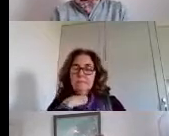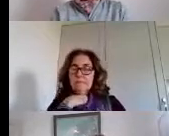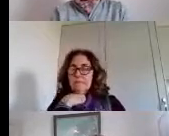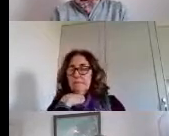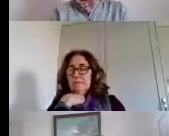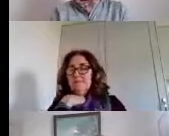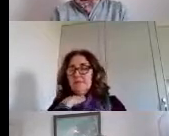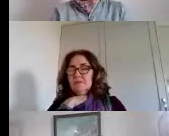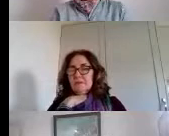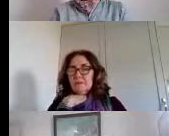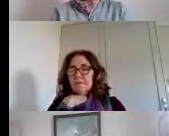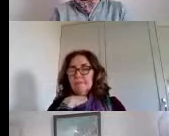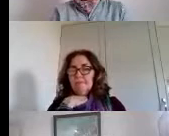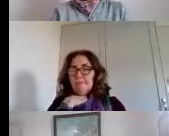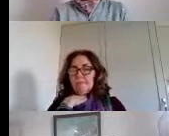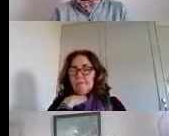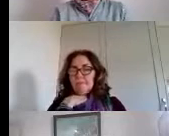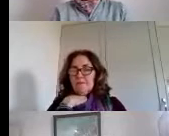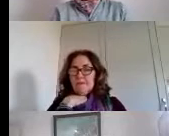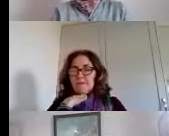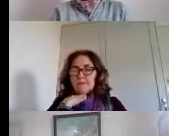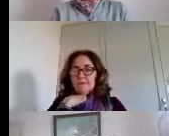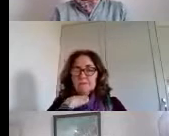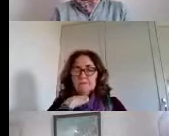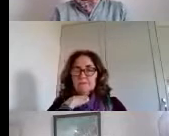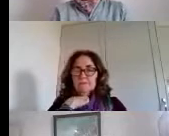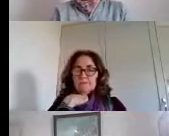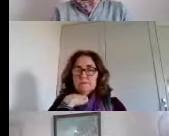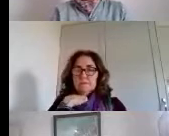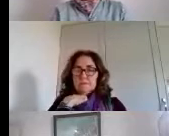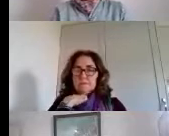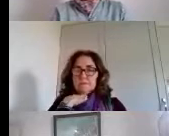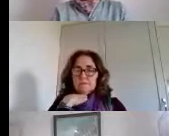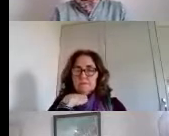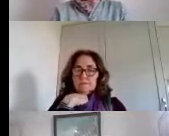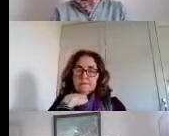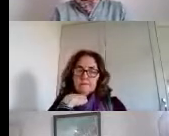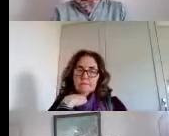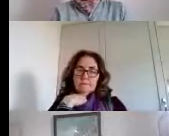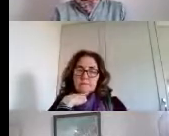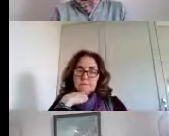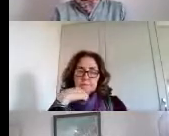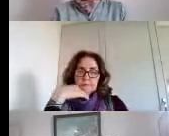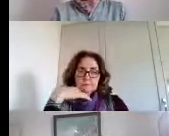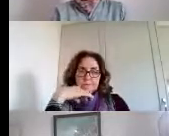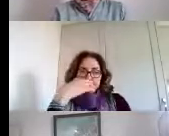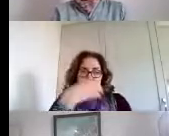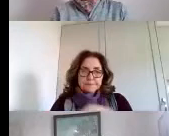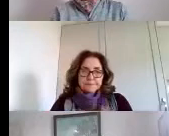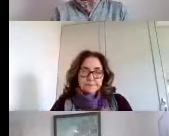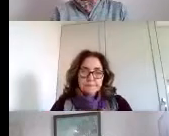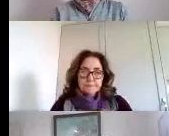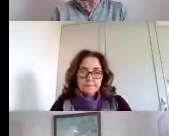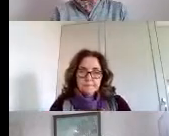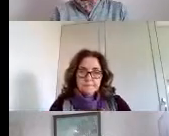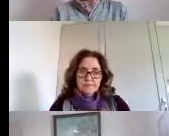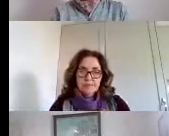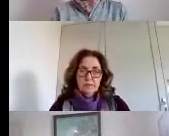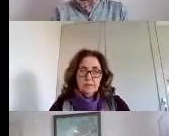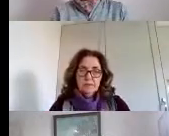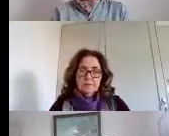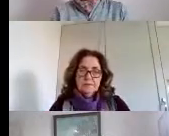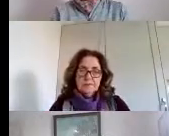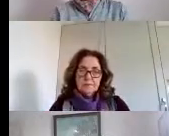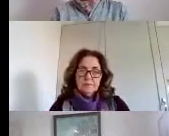lack of digital knowledge, and we spent time supporting them to ensure that their devices were safe and also how to